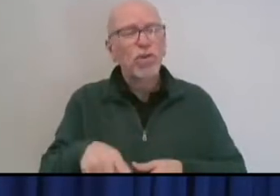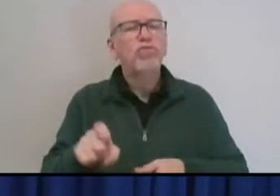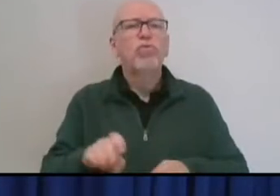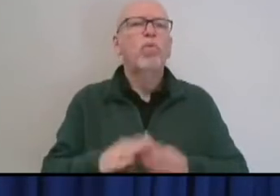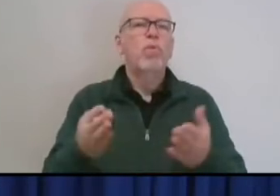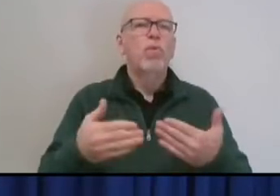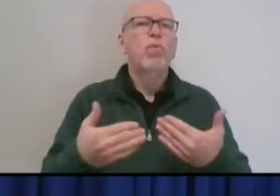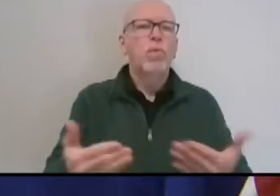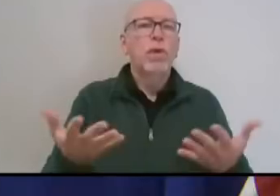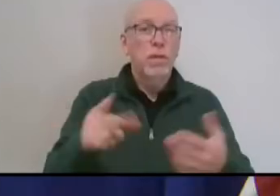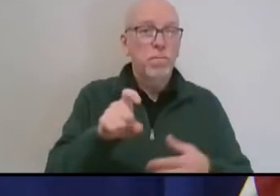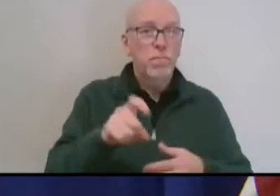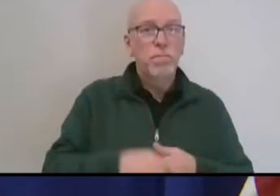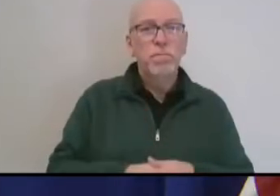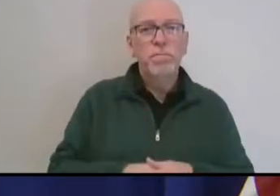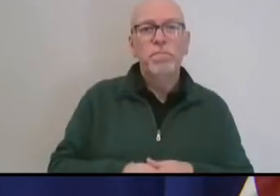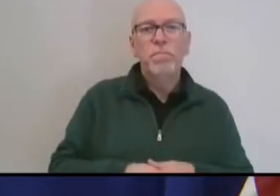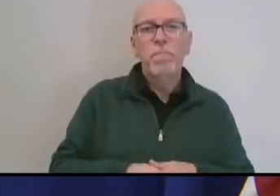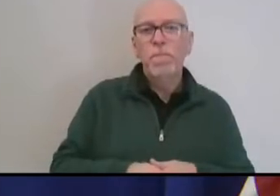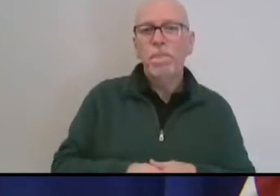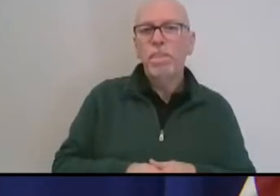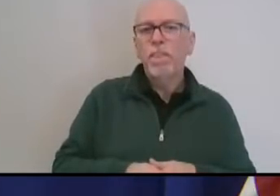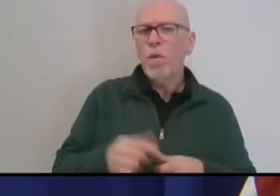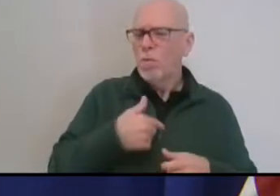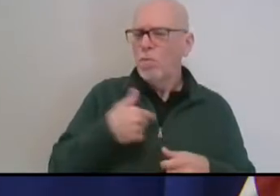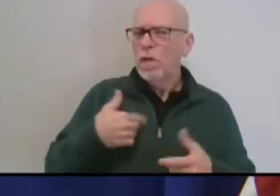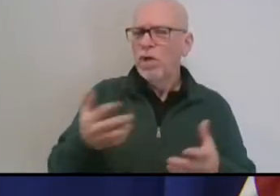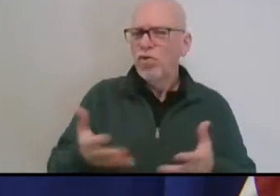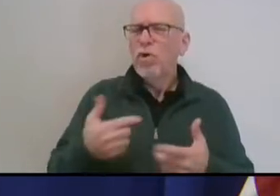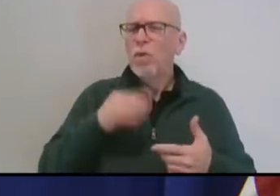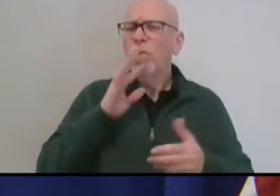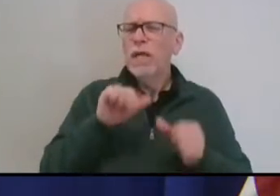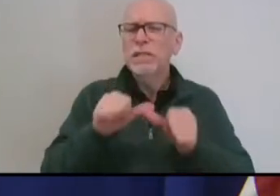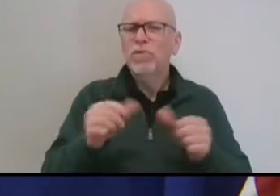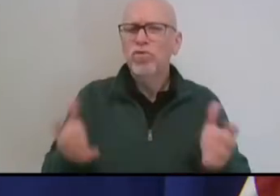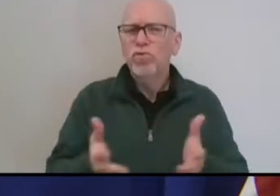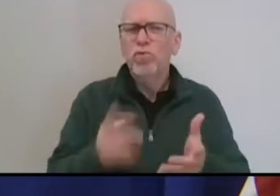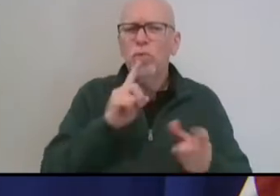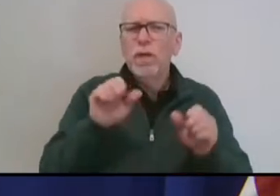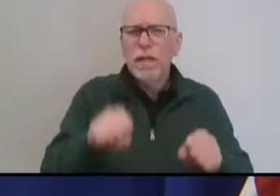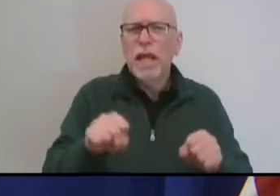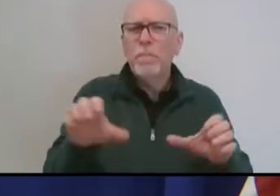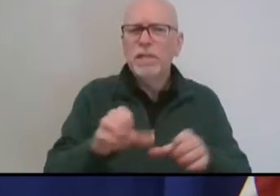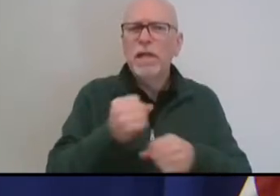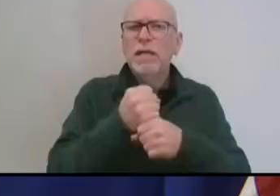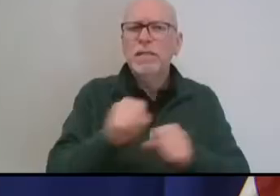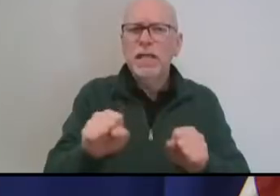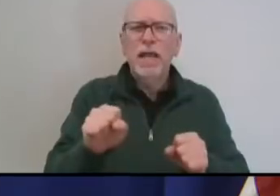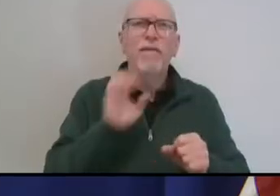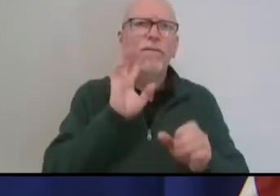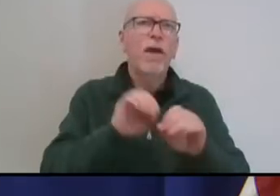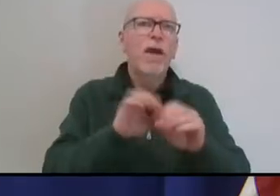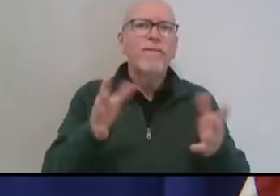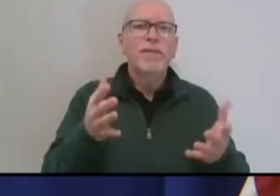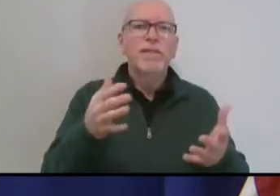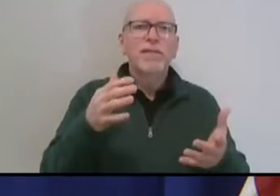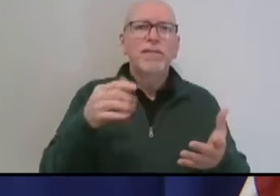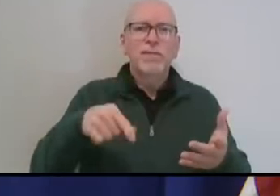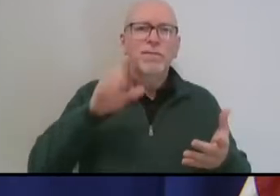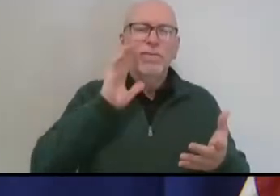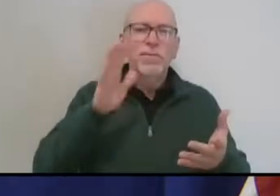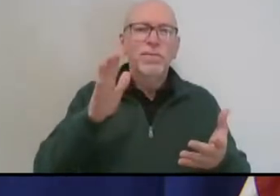the edge. Yeah, we've encouraged it, and I'll continue to encourage that it can be done safely. And obviously, this would be just